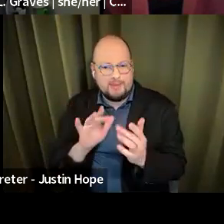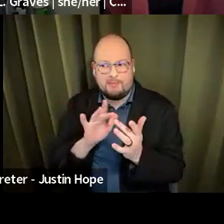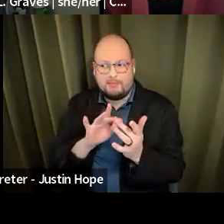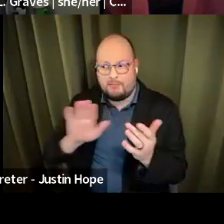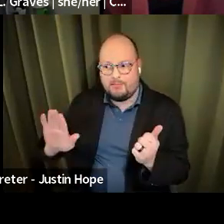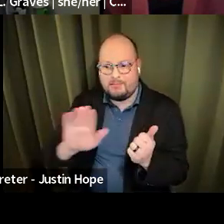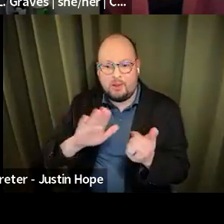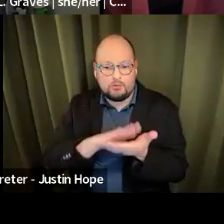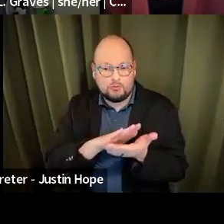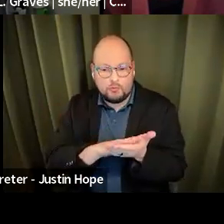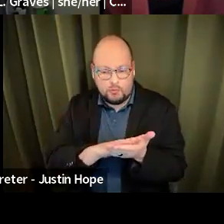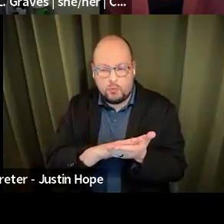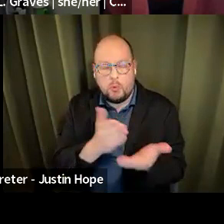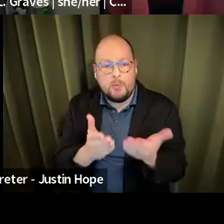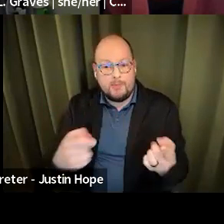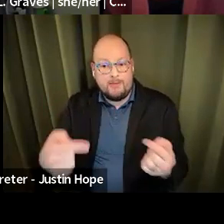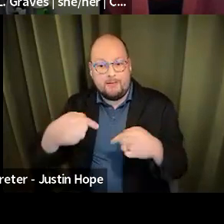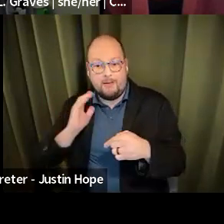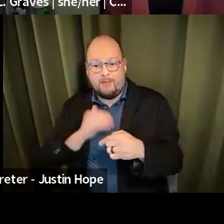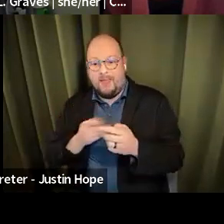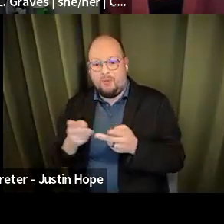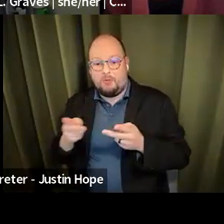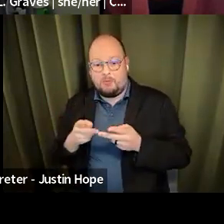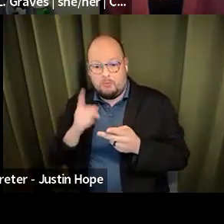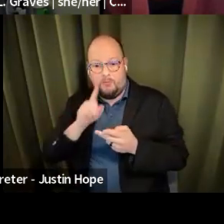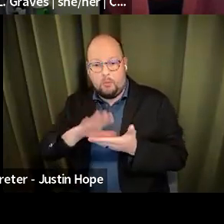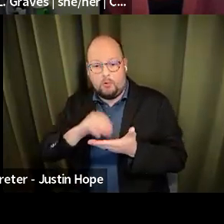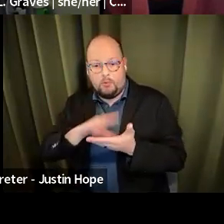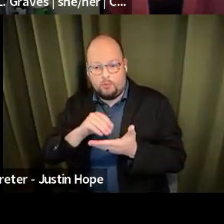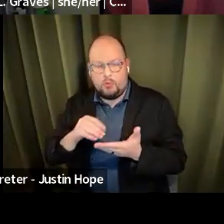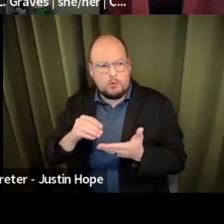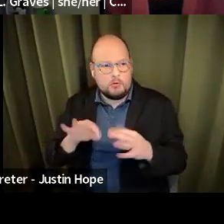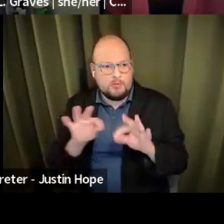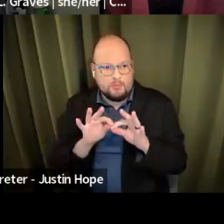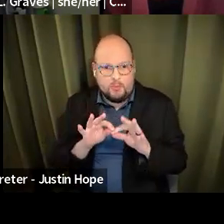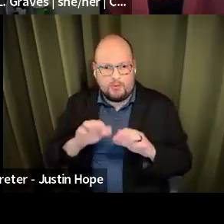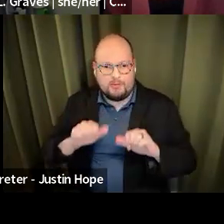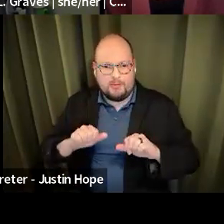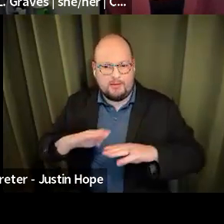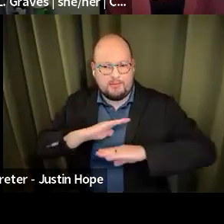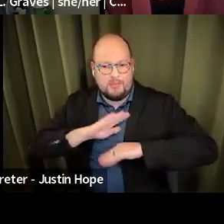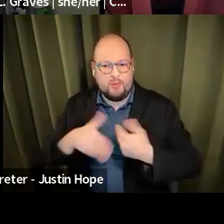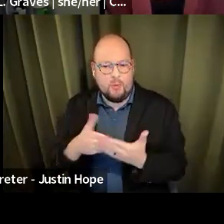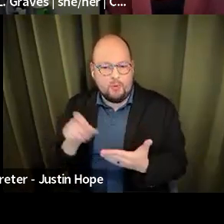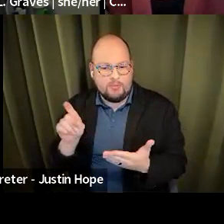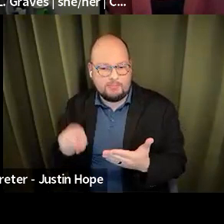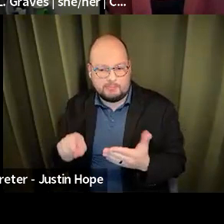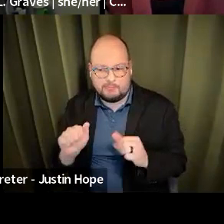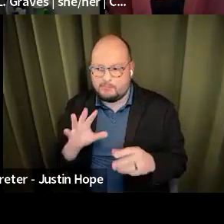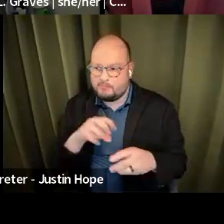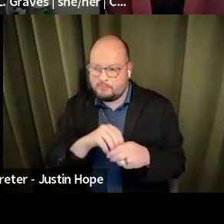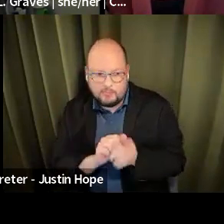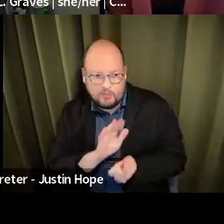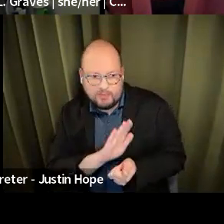where they come to learn, to make sure that we are meeting their needs as well and participating in their training. I'm going to